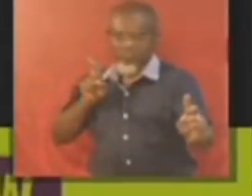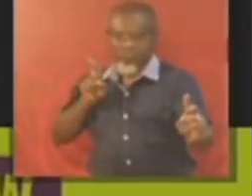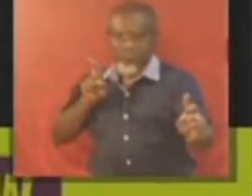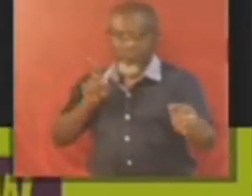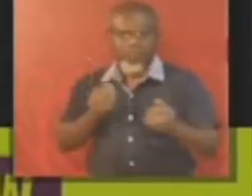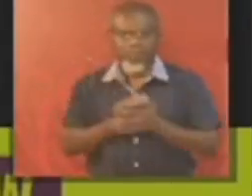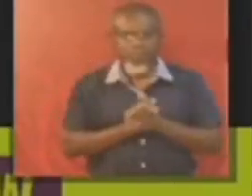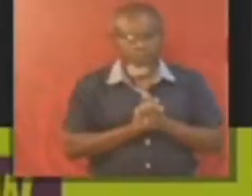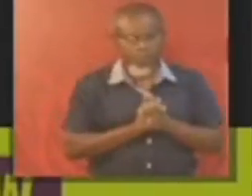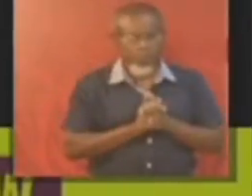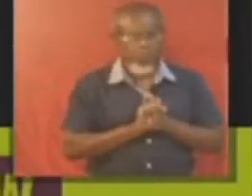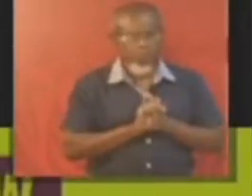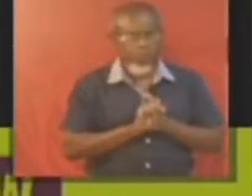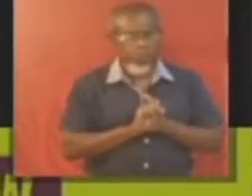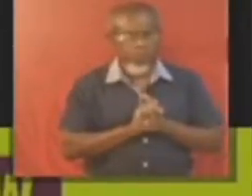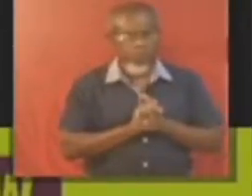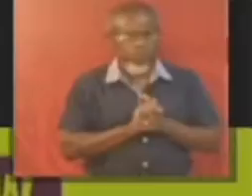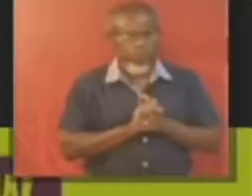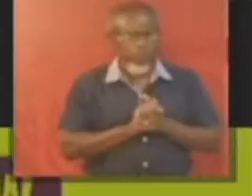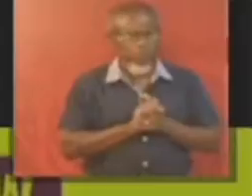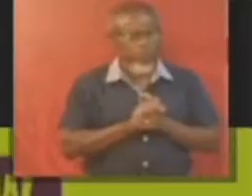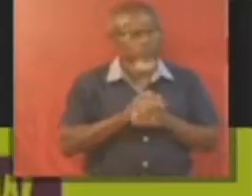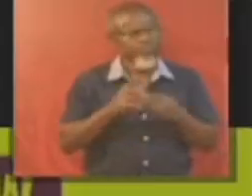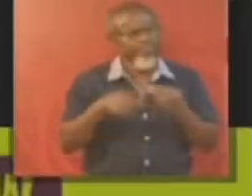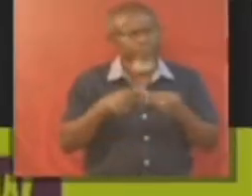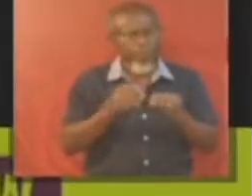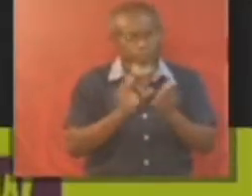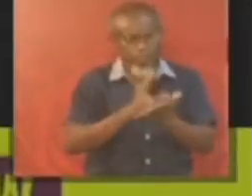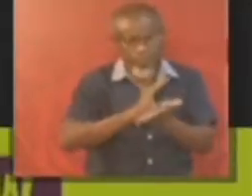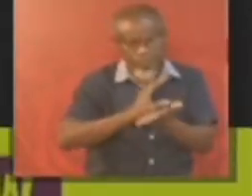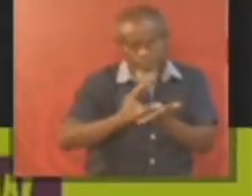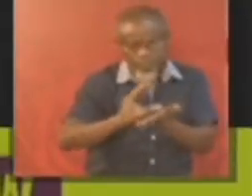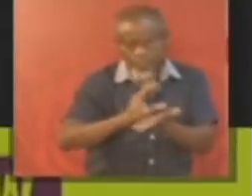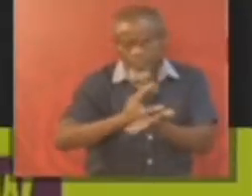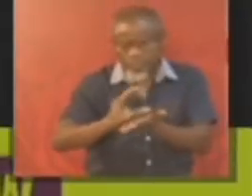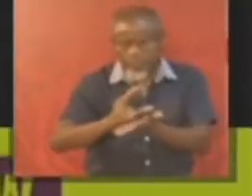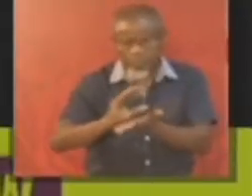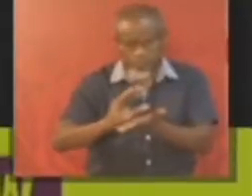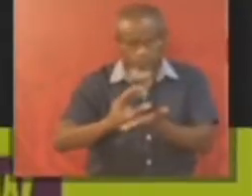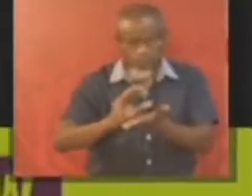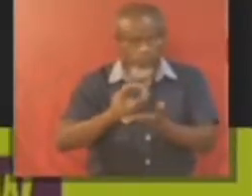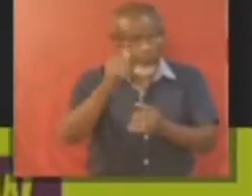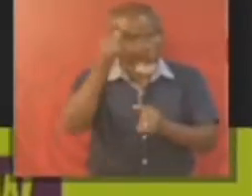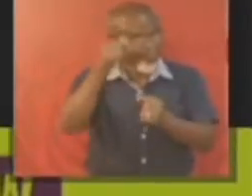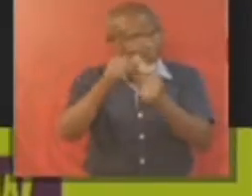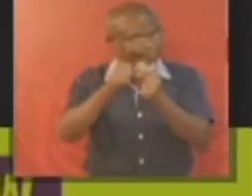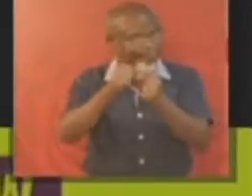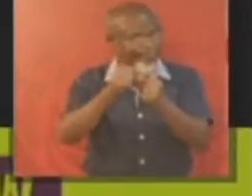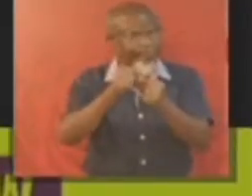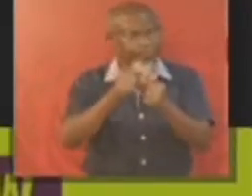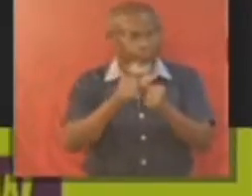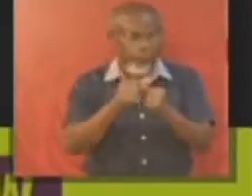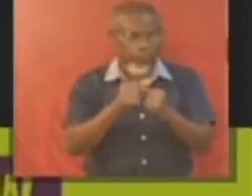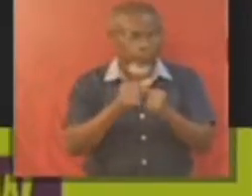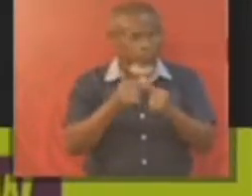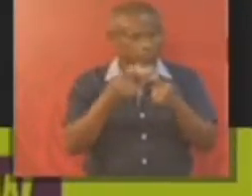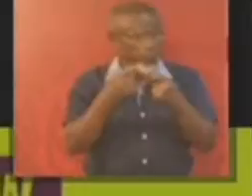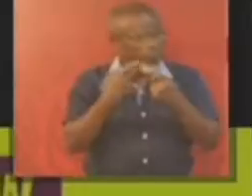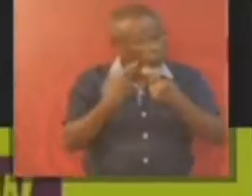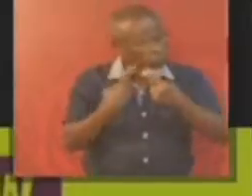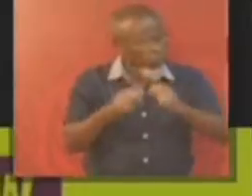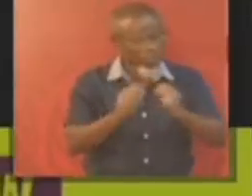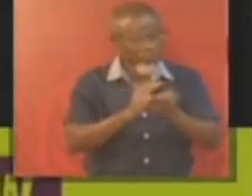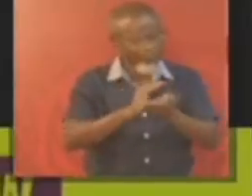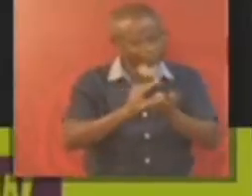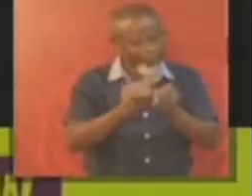cleaning and what are the things we need to consider in terms of regular tips. So first of all, we've said before, when you are cleaning, you're cleaning with 1/3